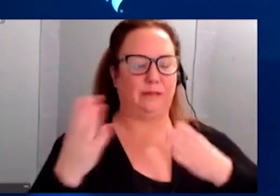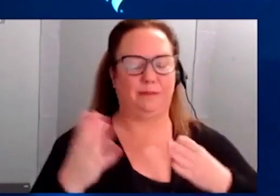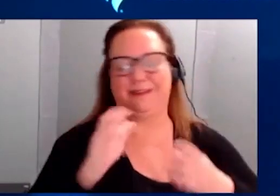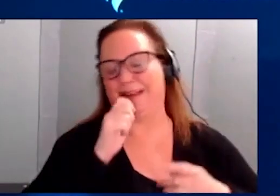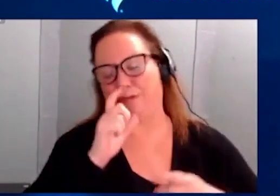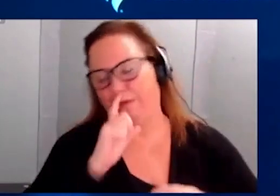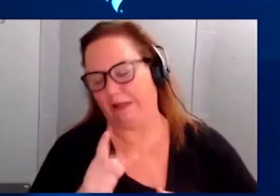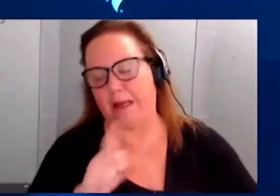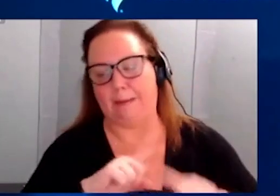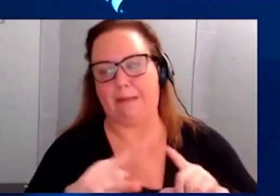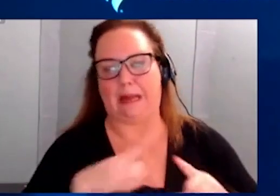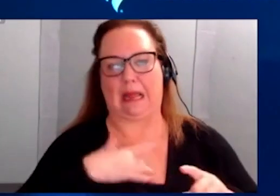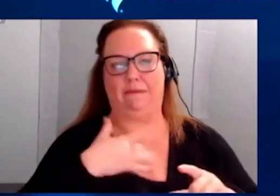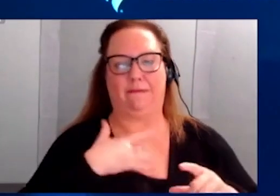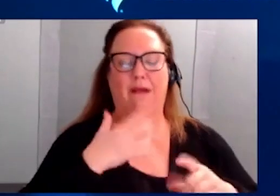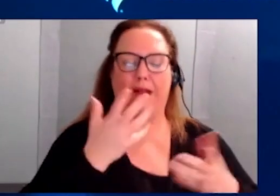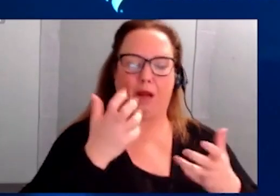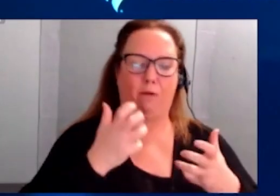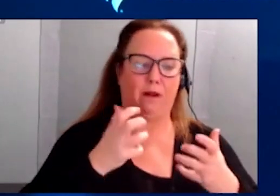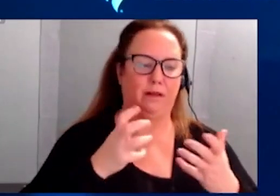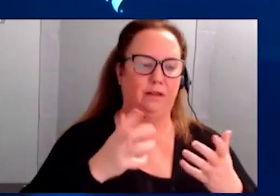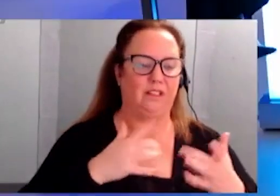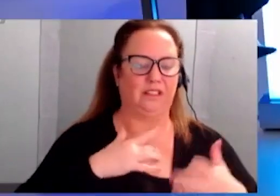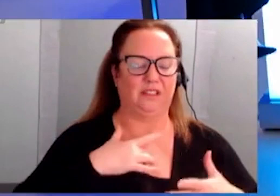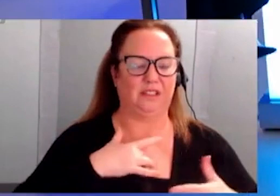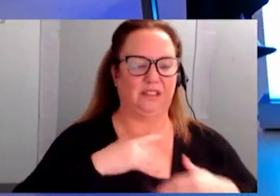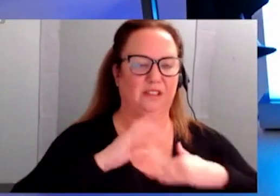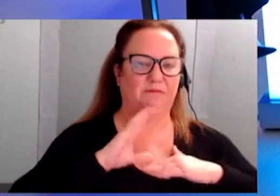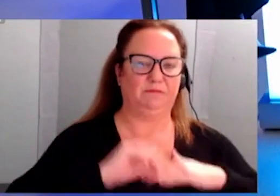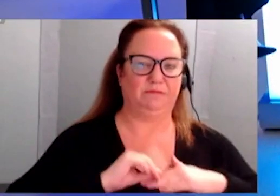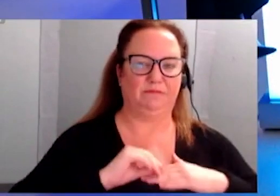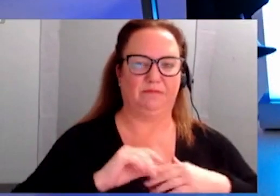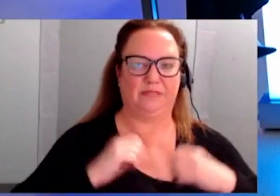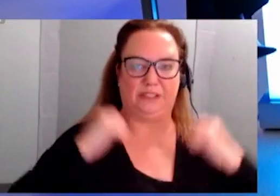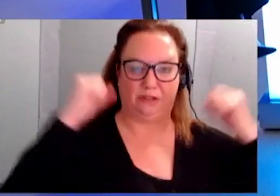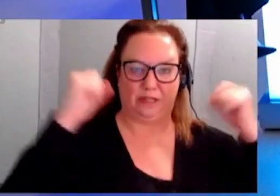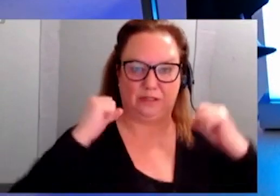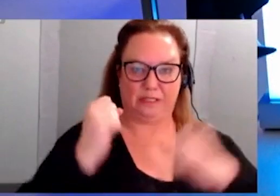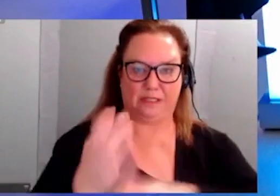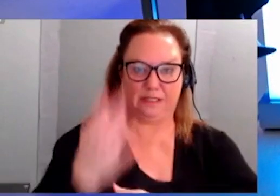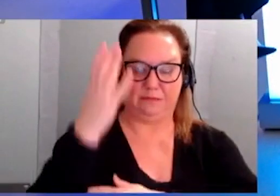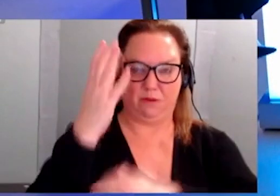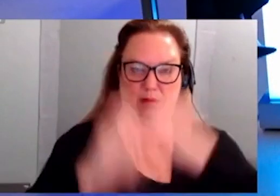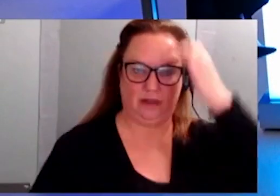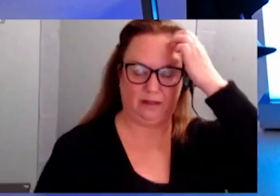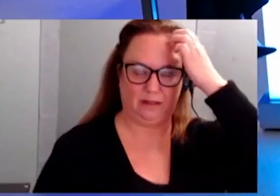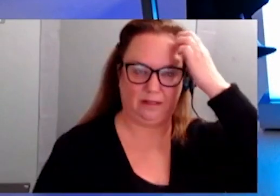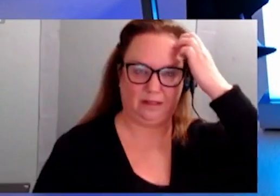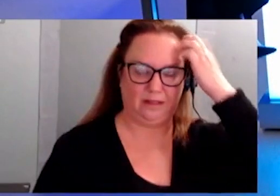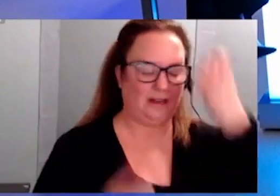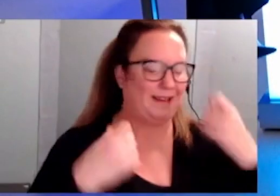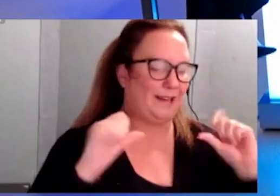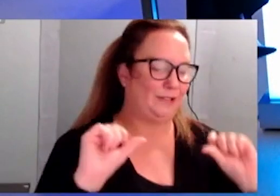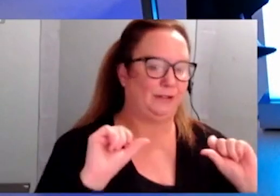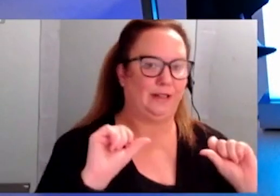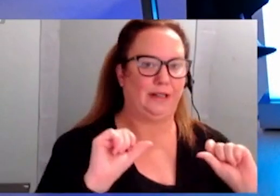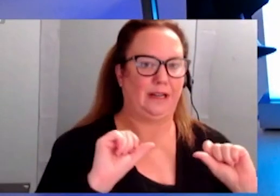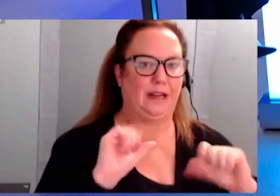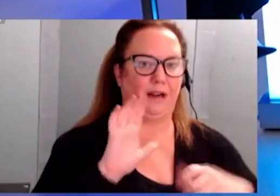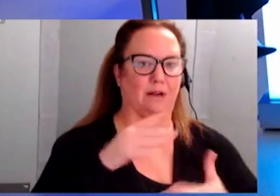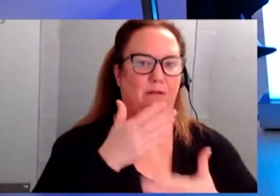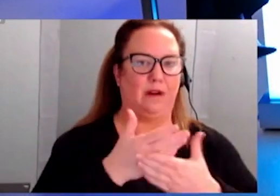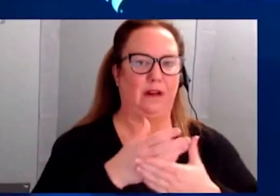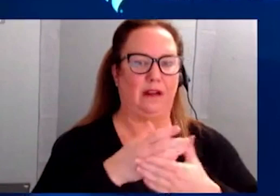I felt like it. And Did you get your workout in this morning? Get some aggressions out? I tried. Yeah, I got here really early, had to round.